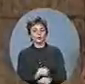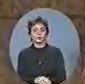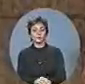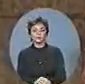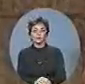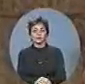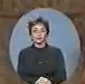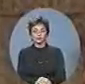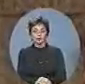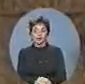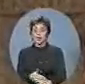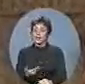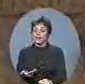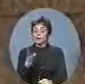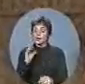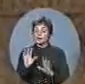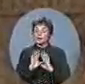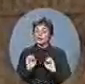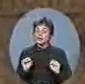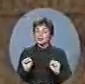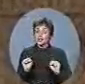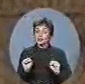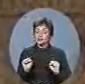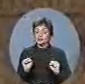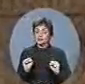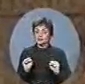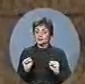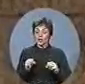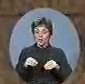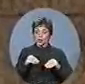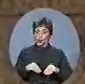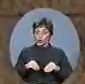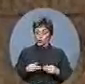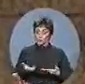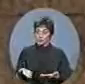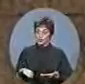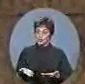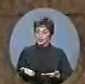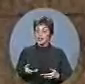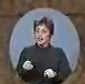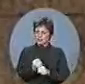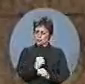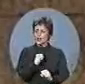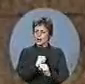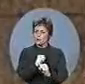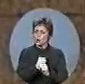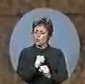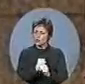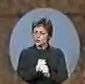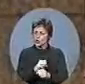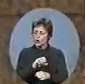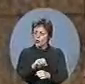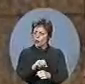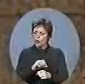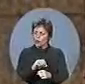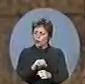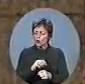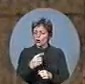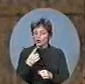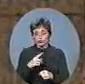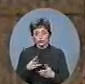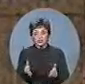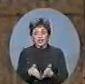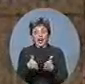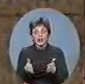is, Mr. Speaker, the minister is promoting the reckless endangerment of Canadians. 80% of Canada's inspectors say that the